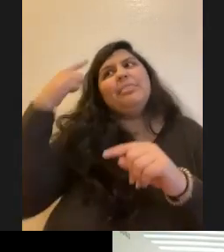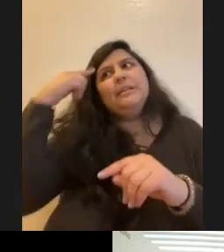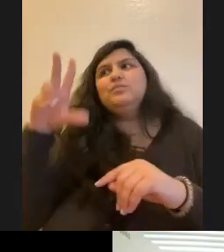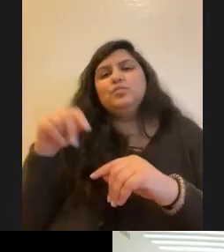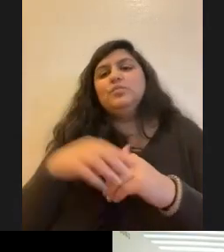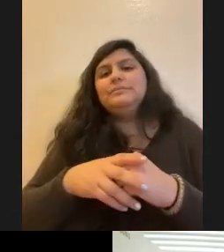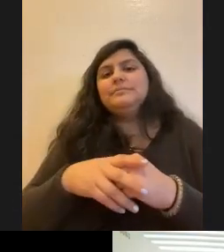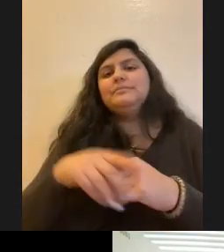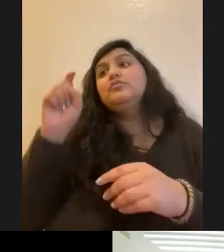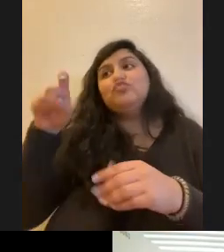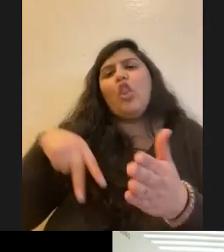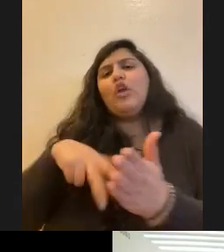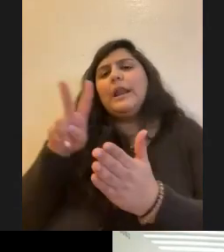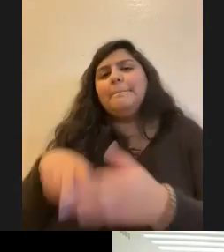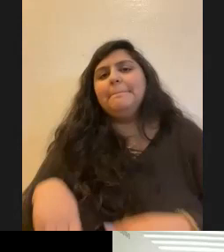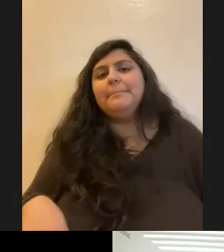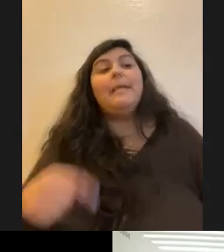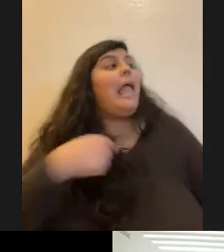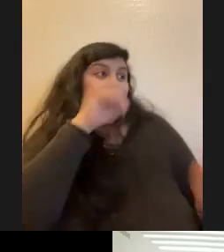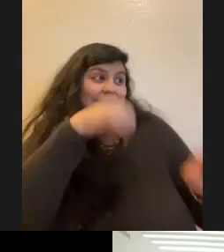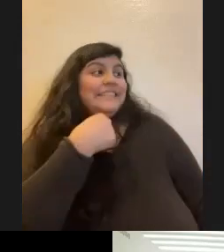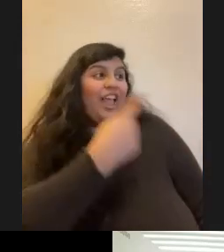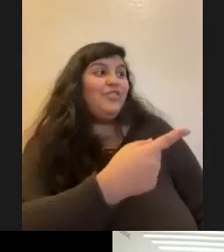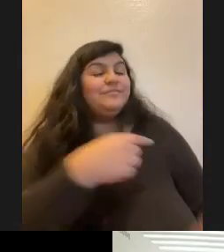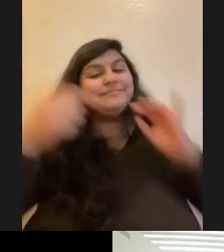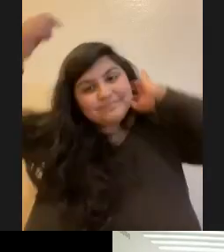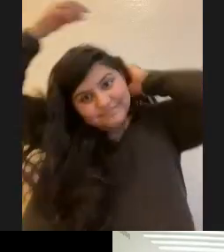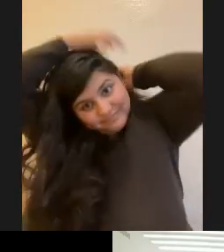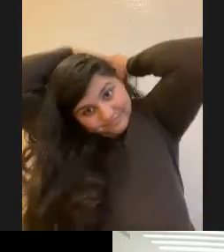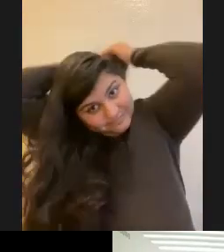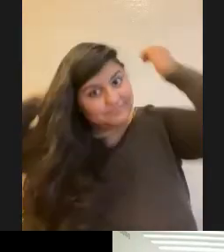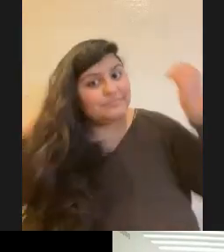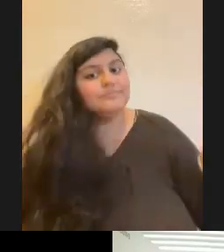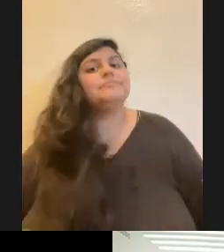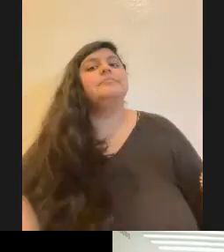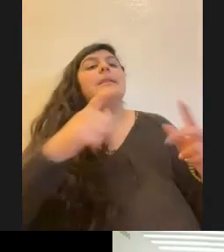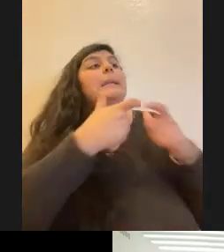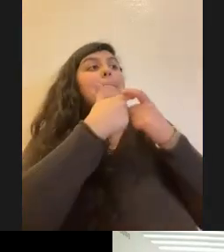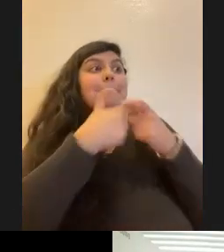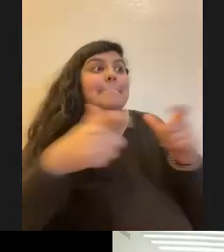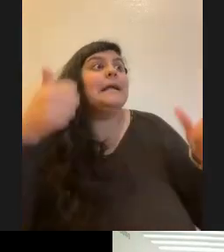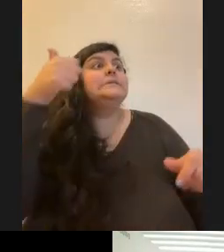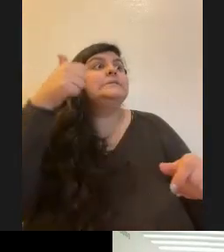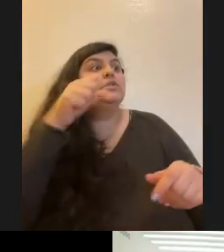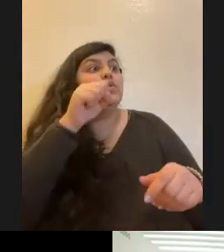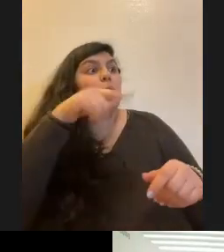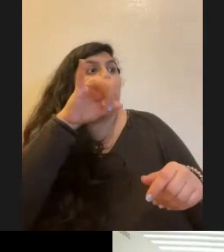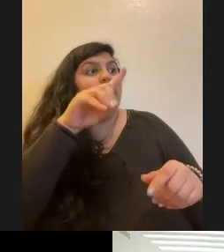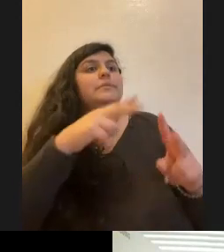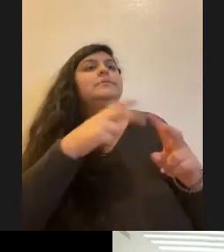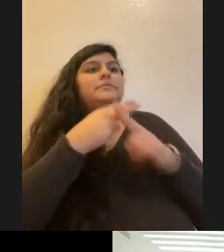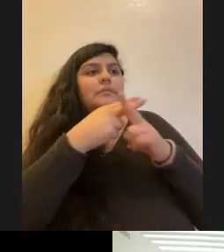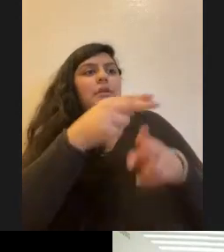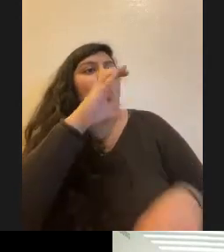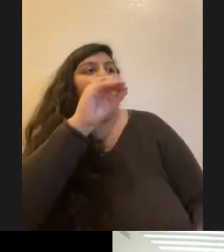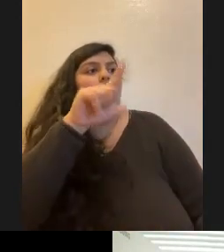up. I can tell you for sure. A really cool animal. Yeah. So the biggest squid in the world is the colossal squid, and they are